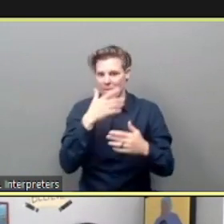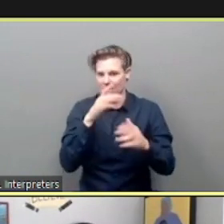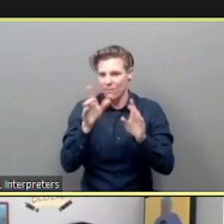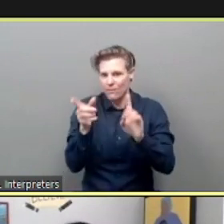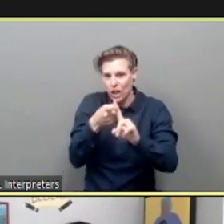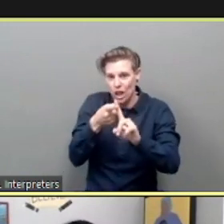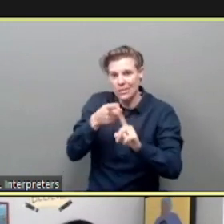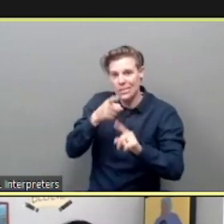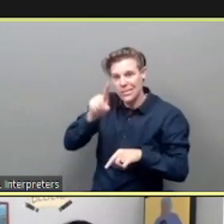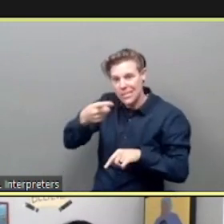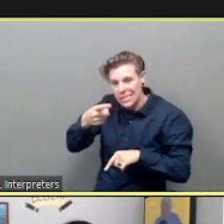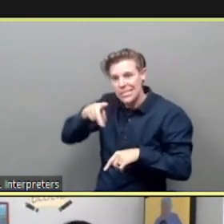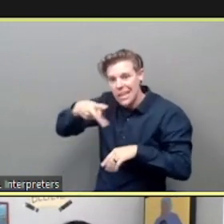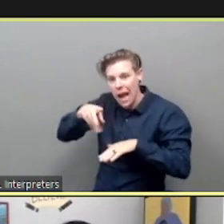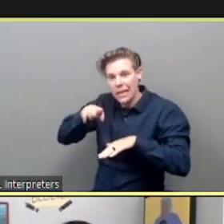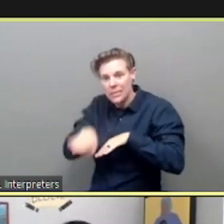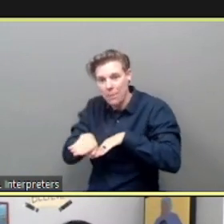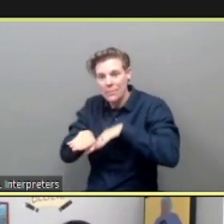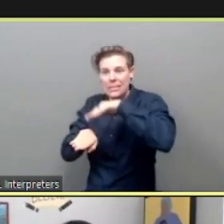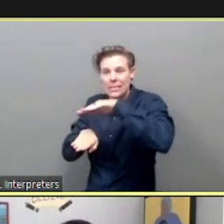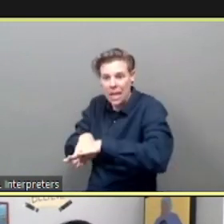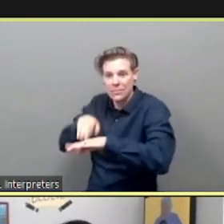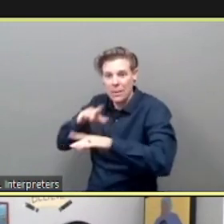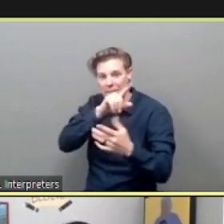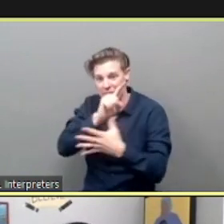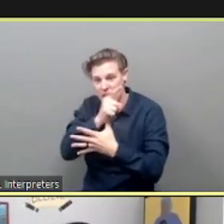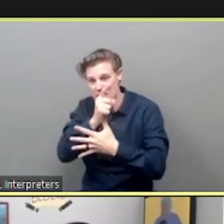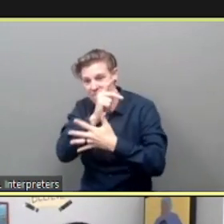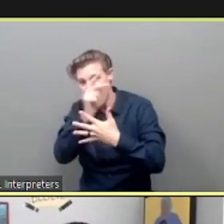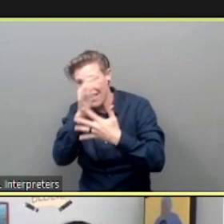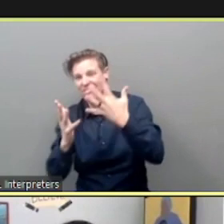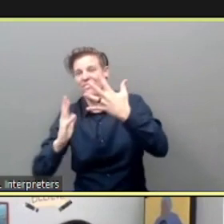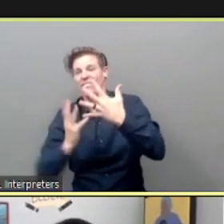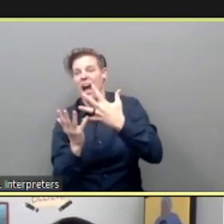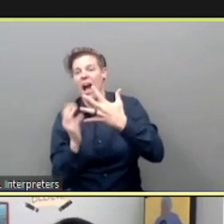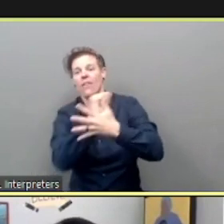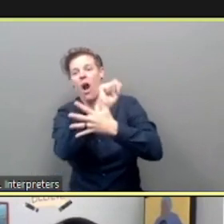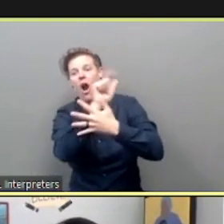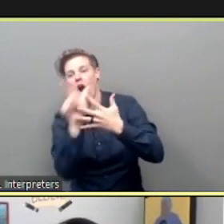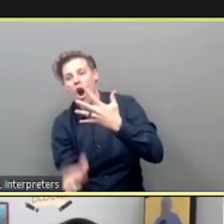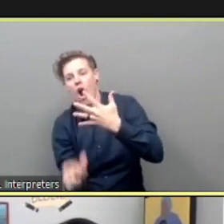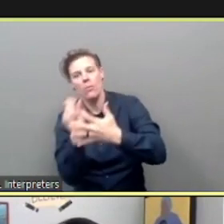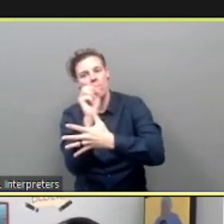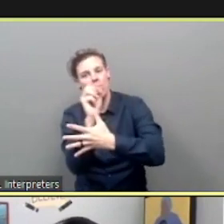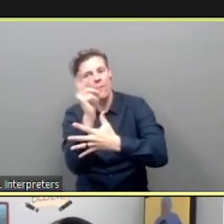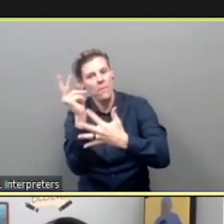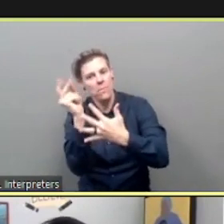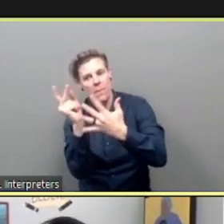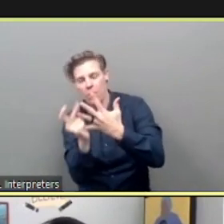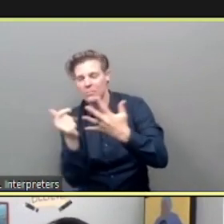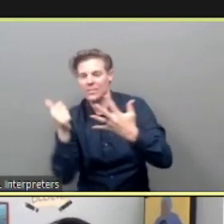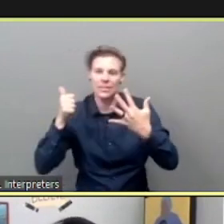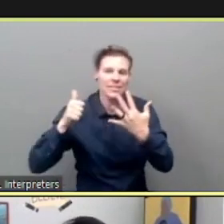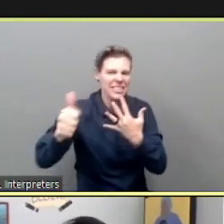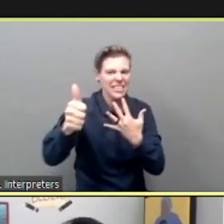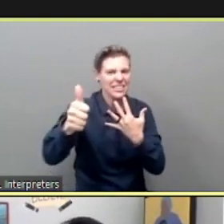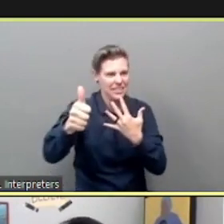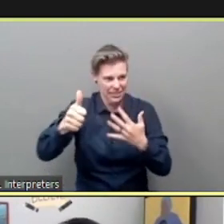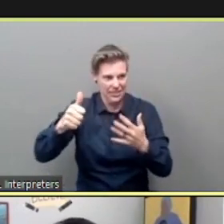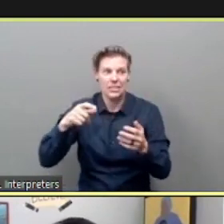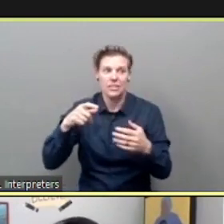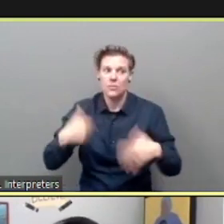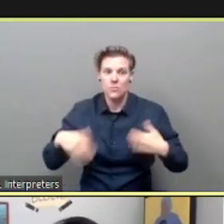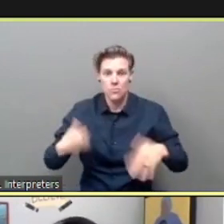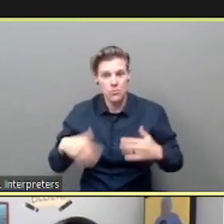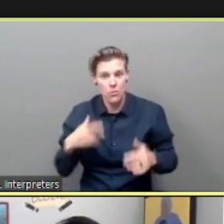safety purposes. Yeah, here we are. So I know a lot of us who have 5 to 11-year-olds are super